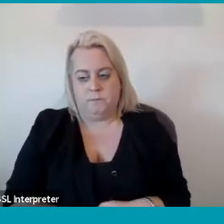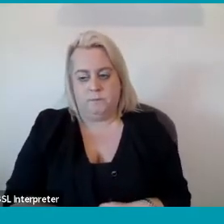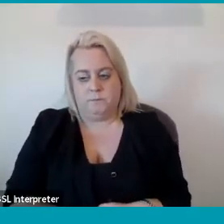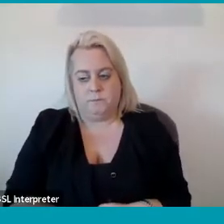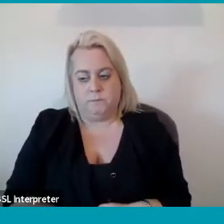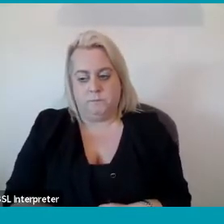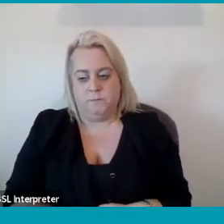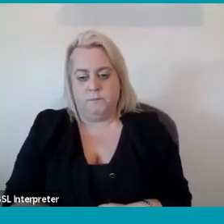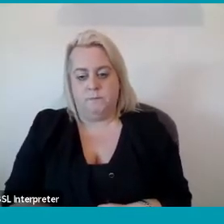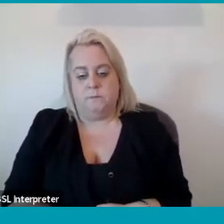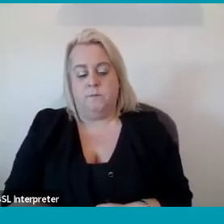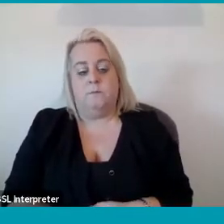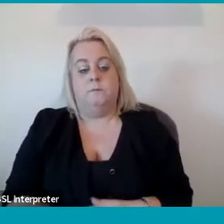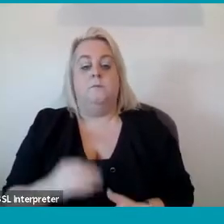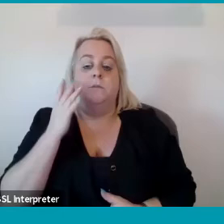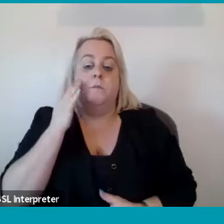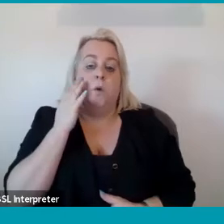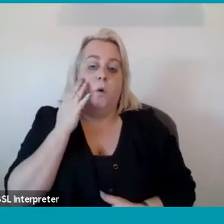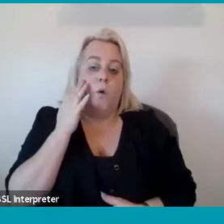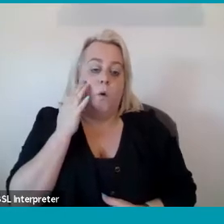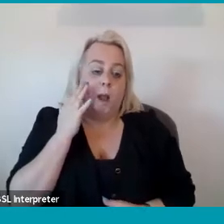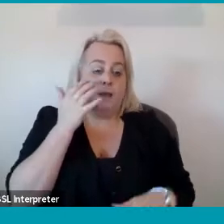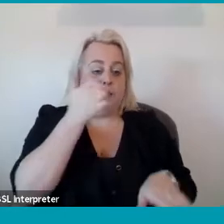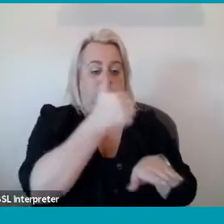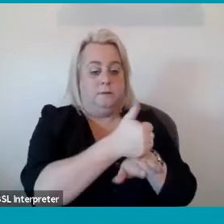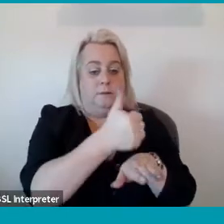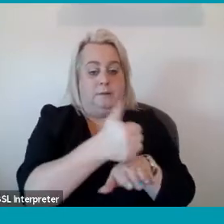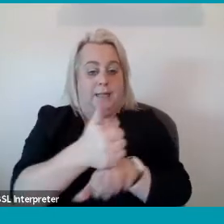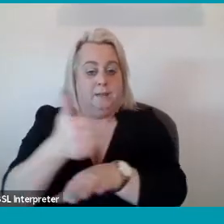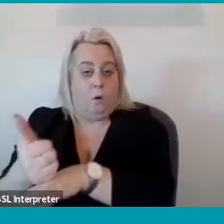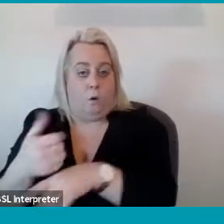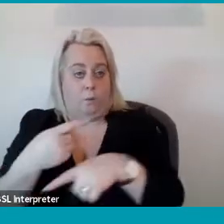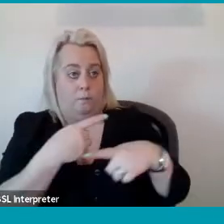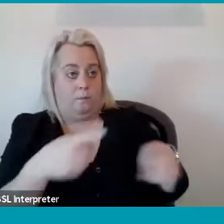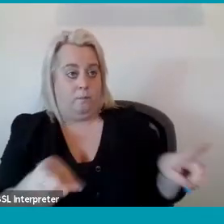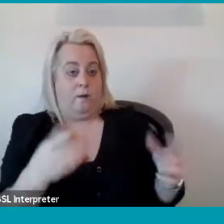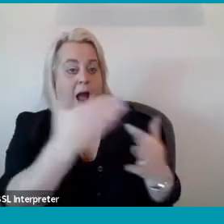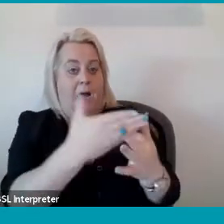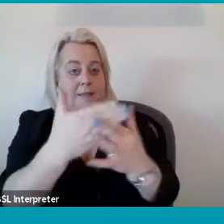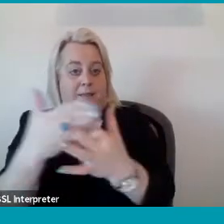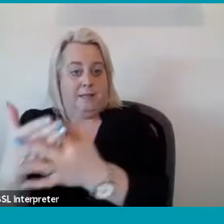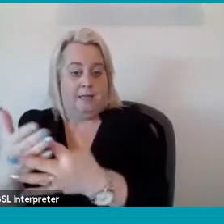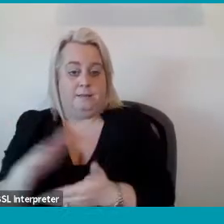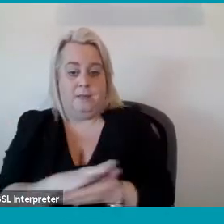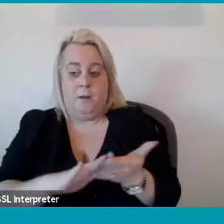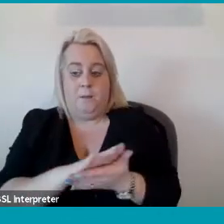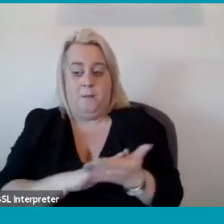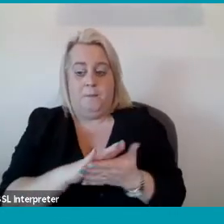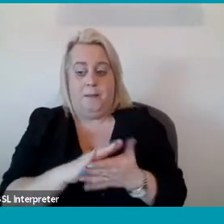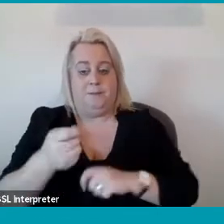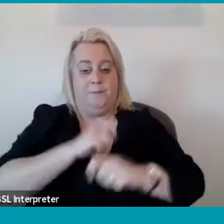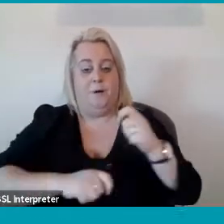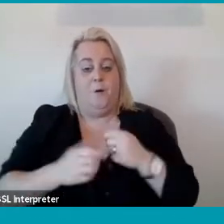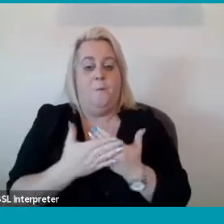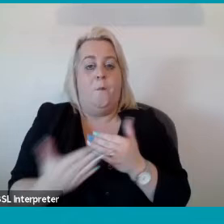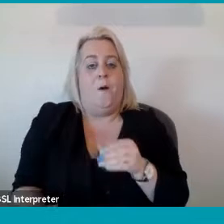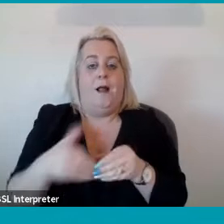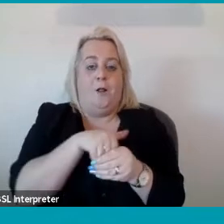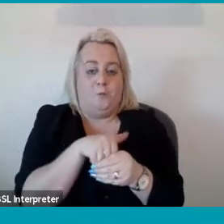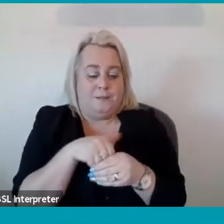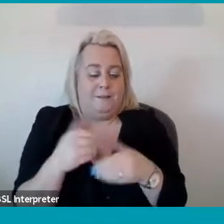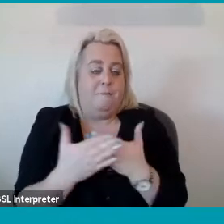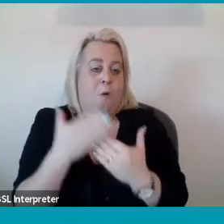place to make the world more accessible and inclusive for disabled people actually make it much more inclusive and